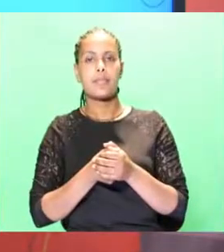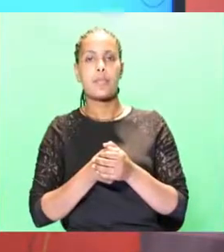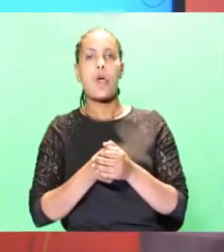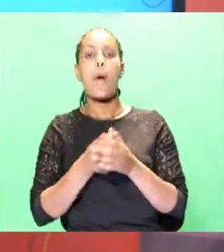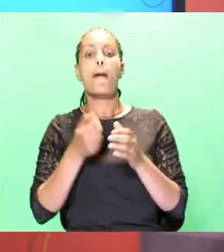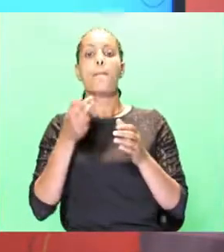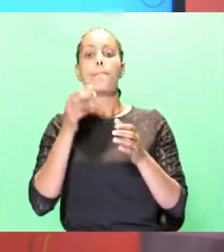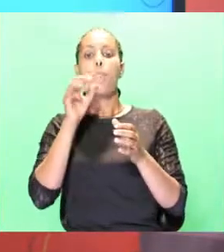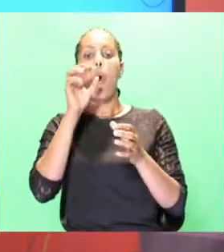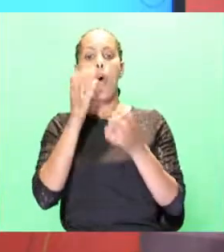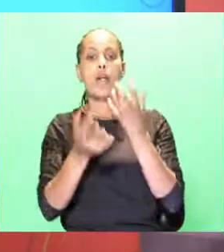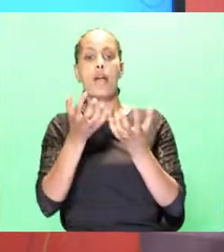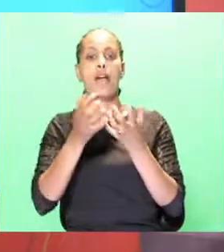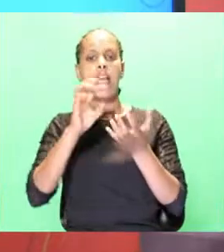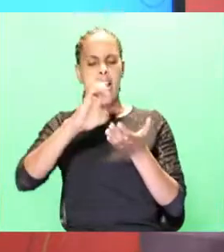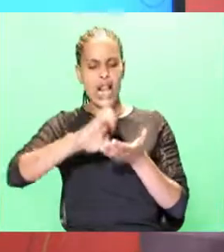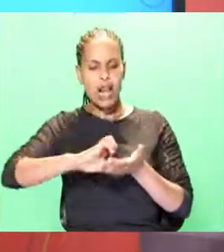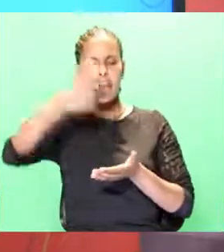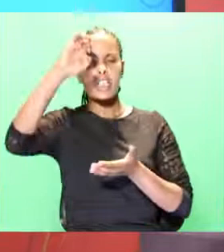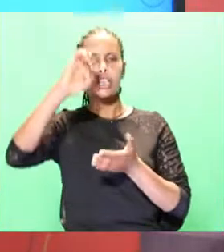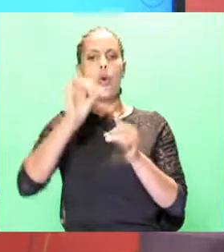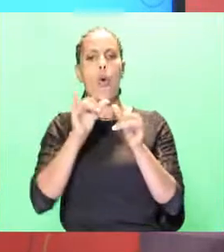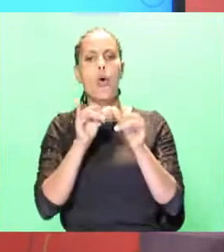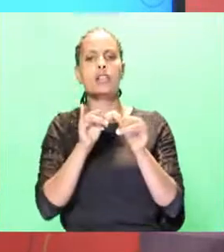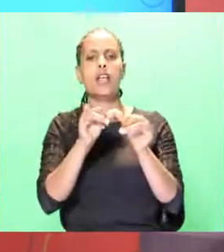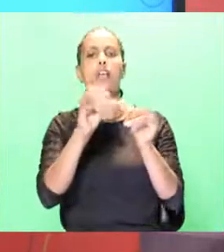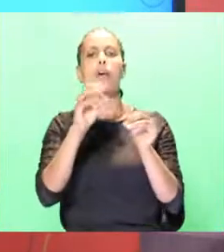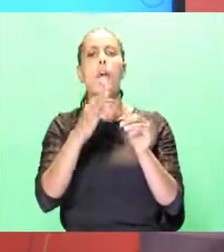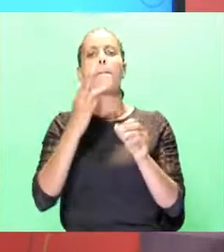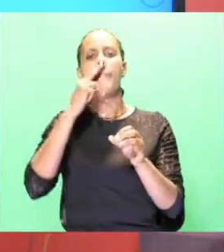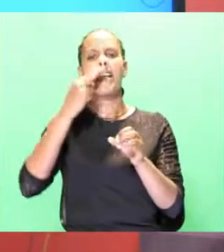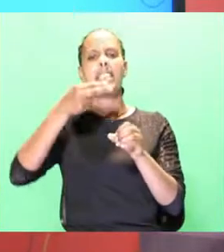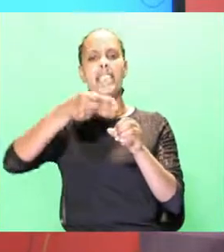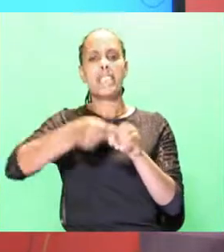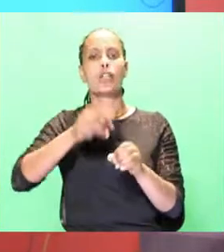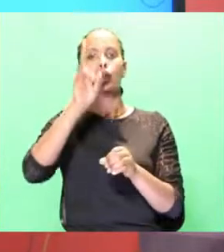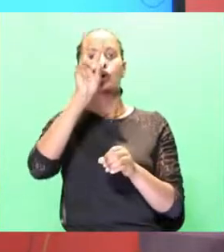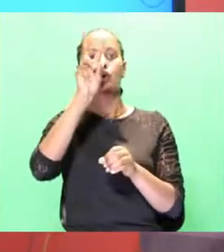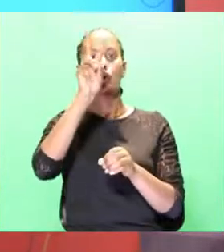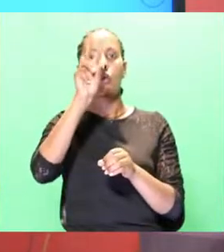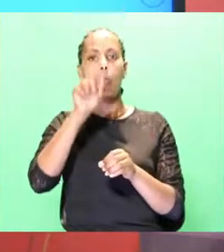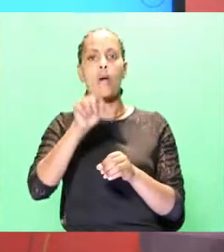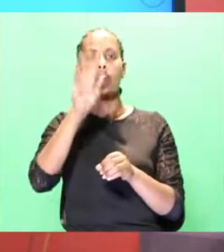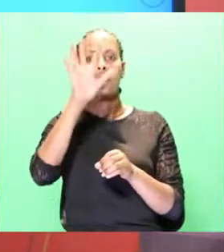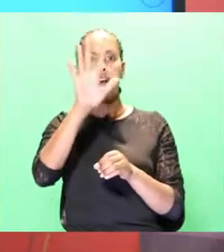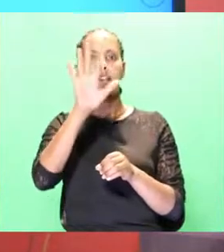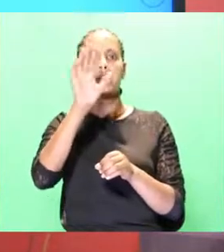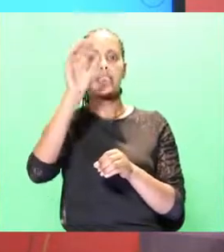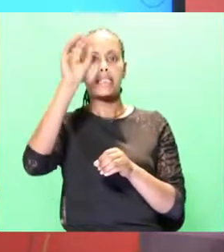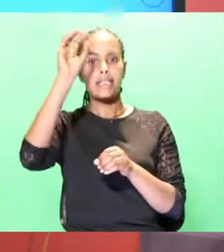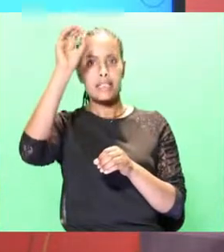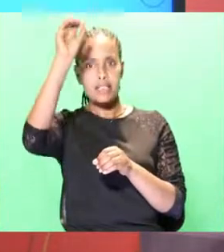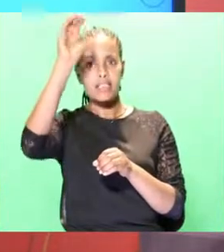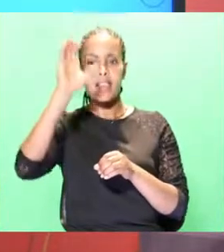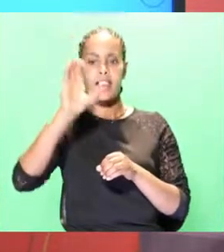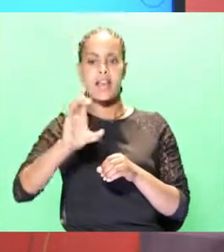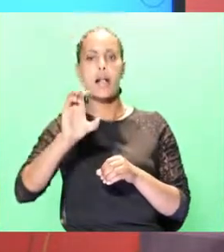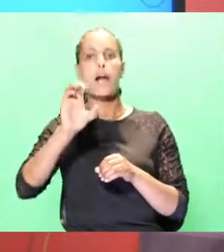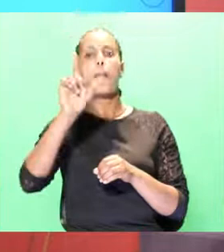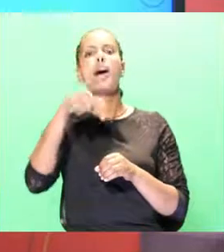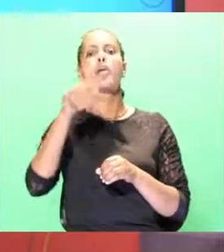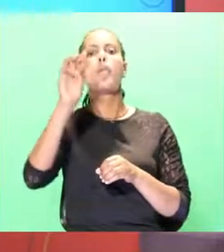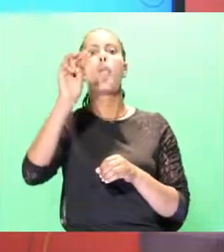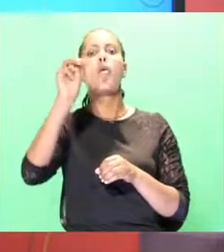Boiling point elevation constant of benzene is 2.53 degrees centigrade per molar.